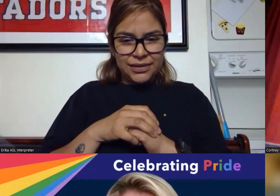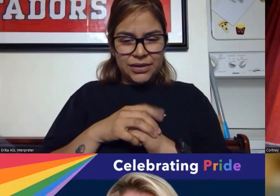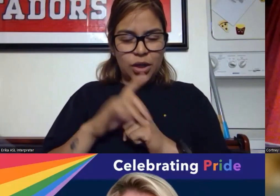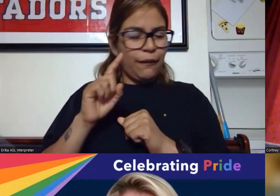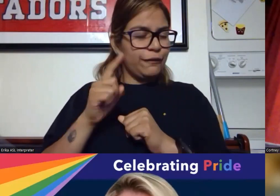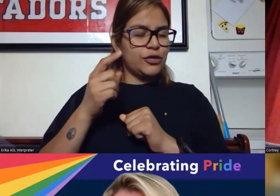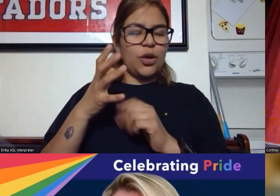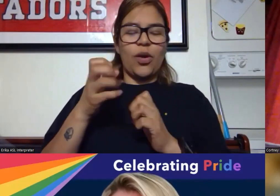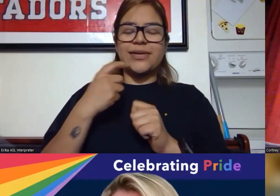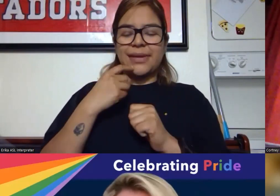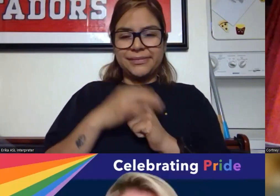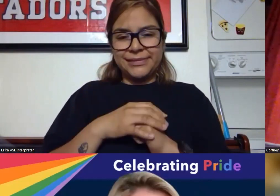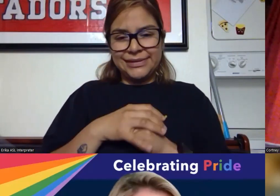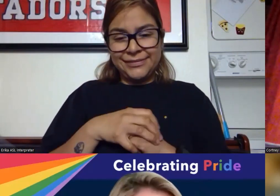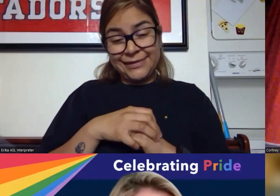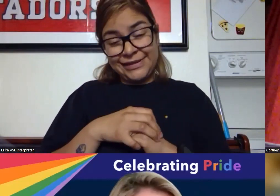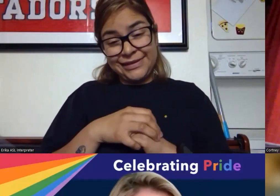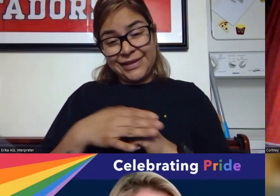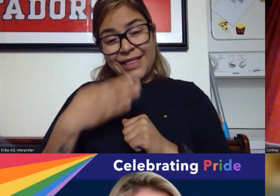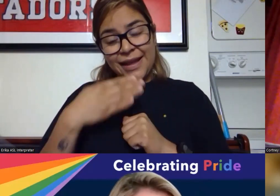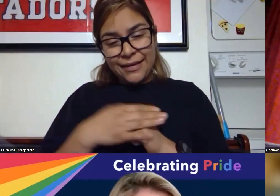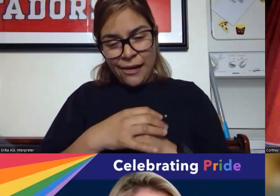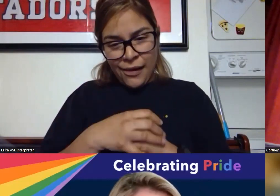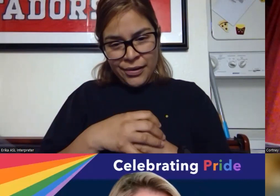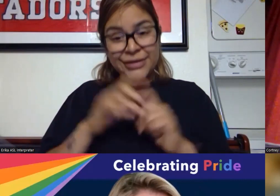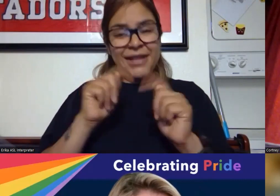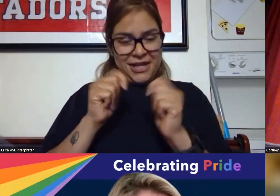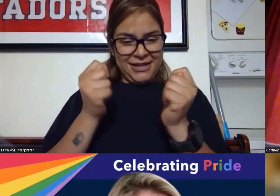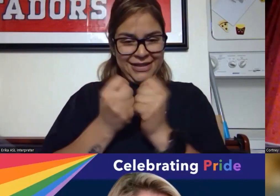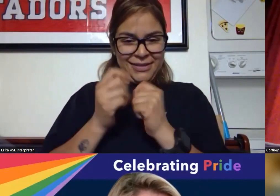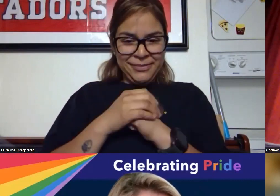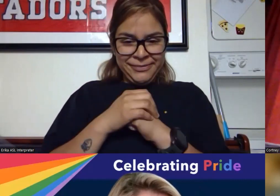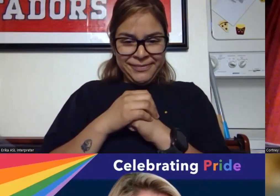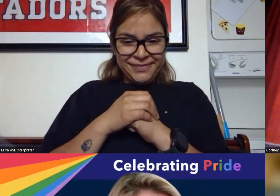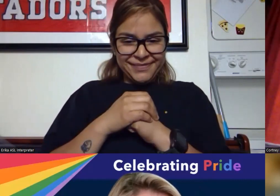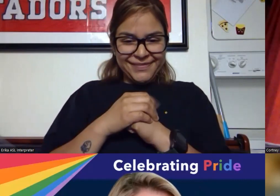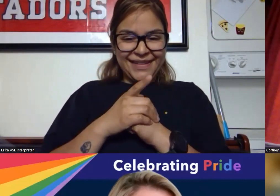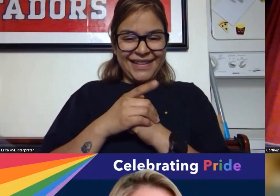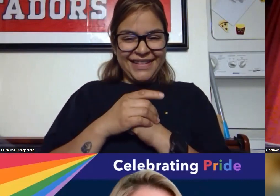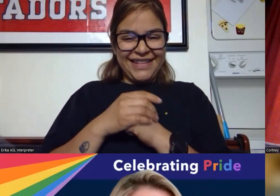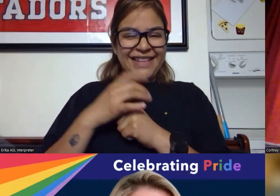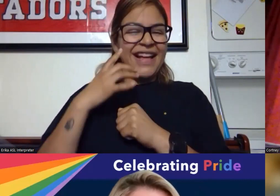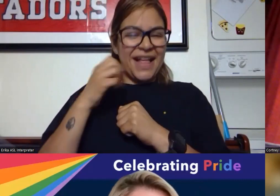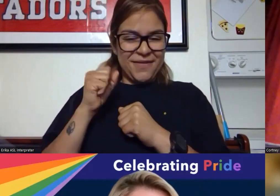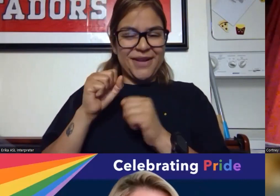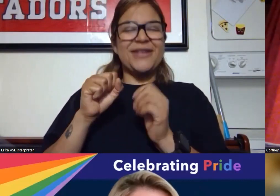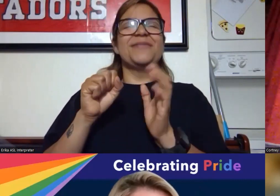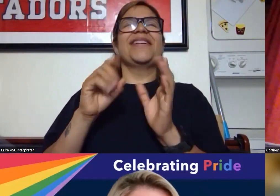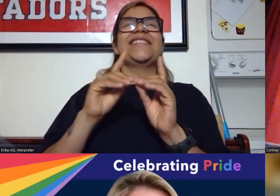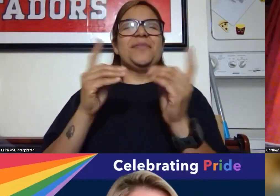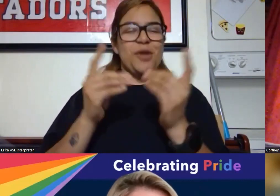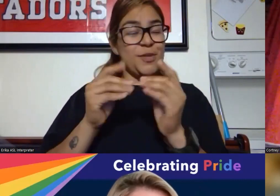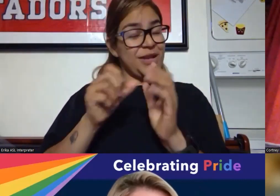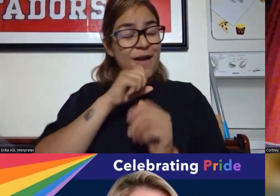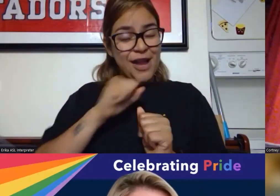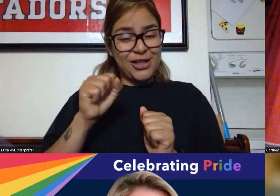just want to thank the teams from California Department of Aging.